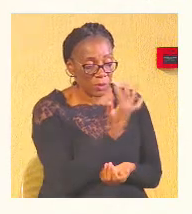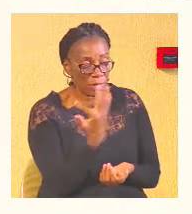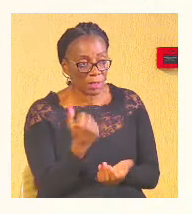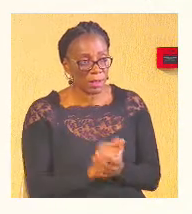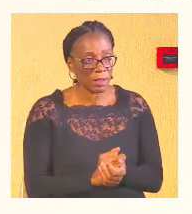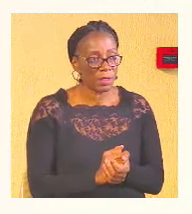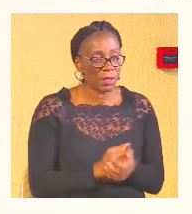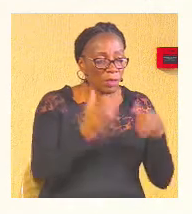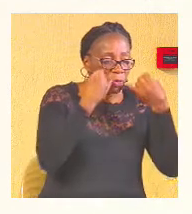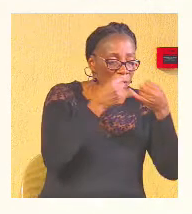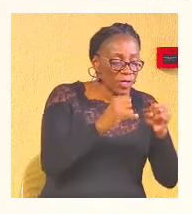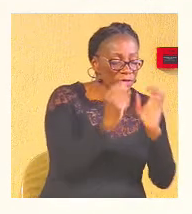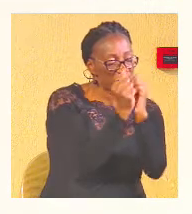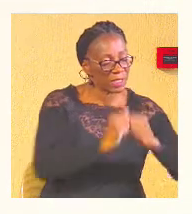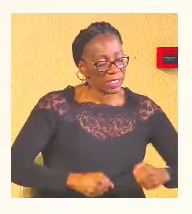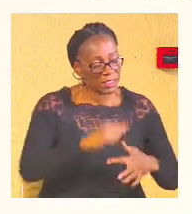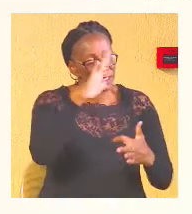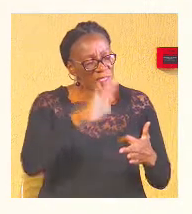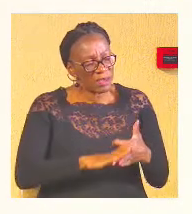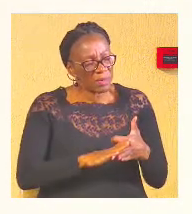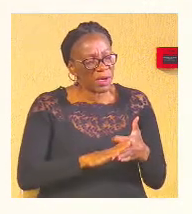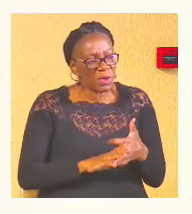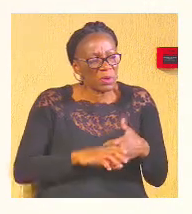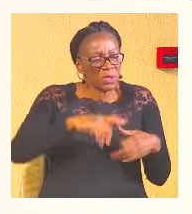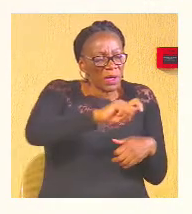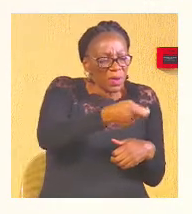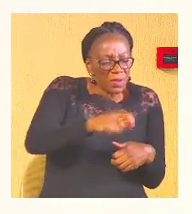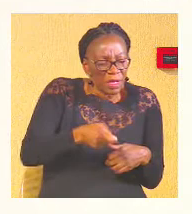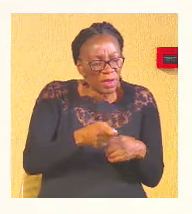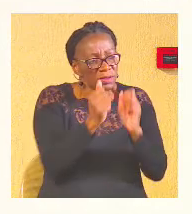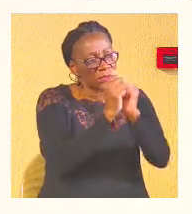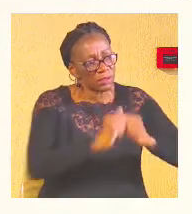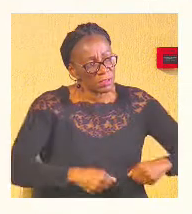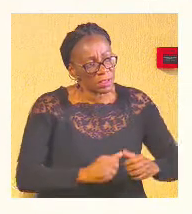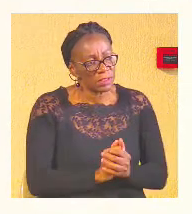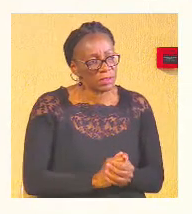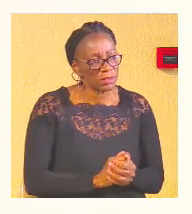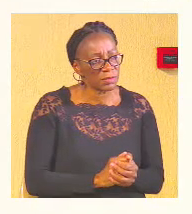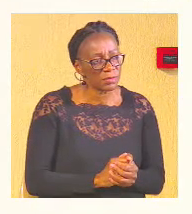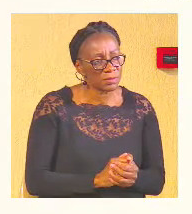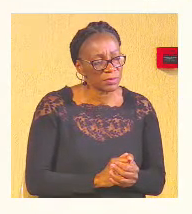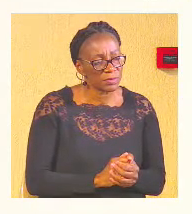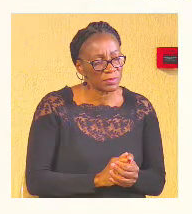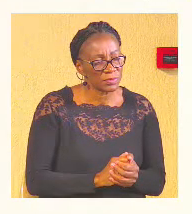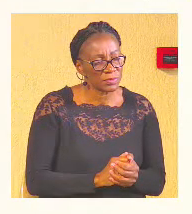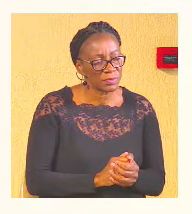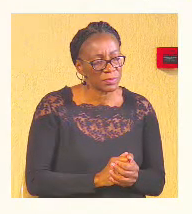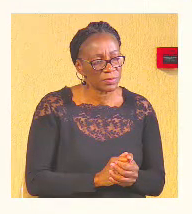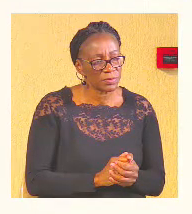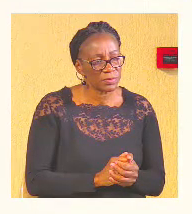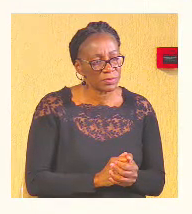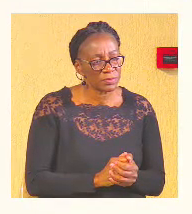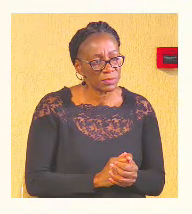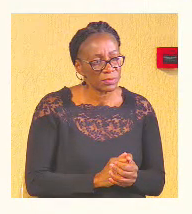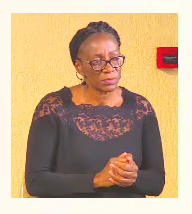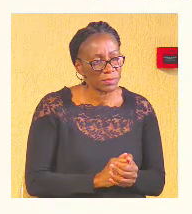the lockdown is concerned. And this is going to happen in other parts of the country. So our laboratory